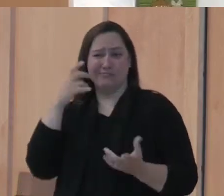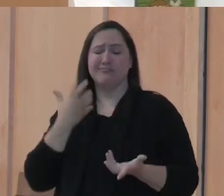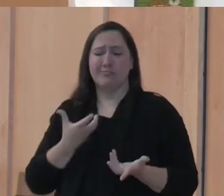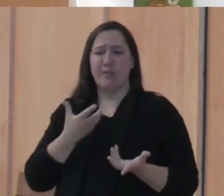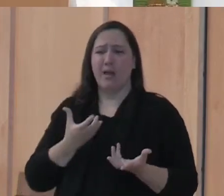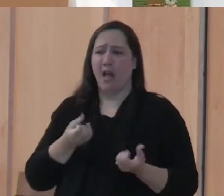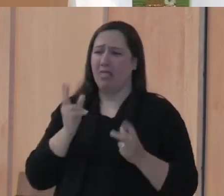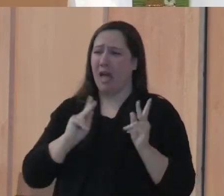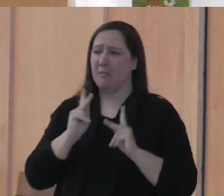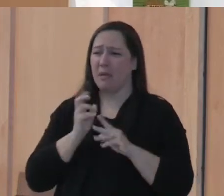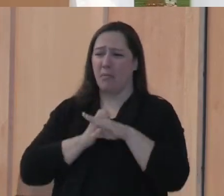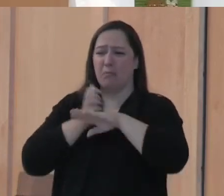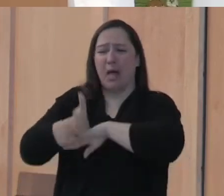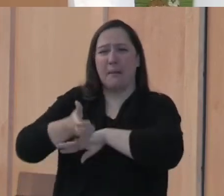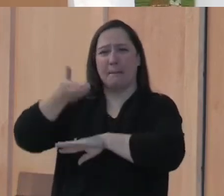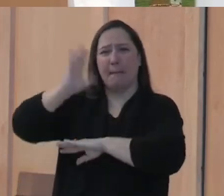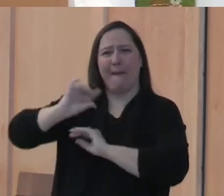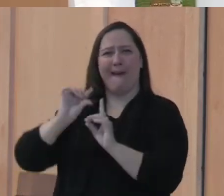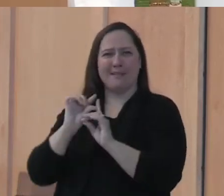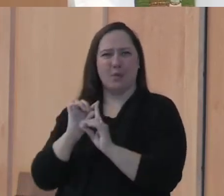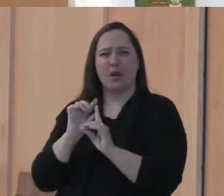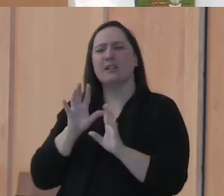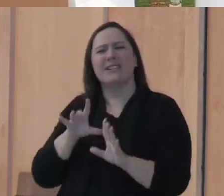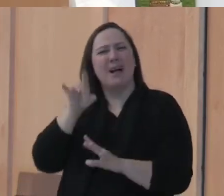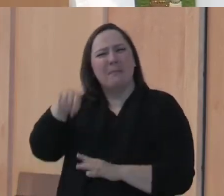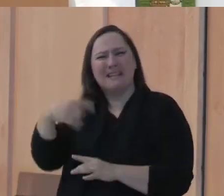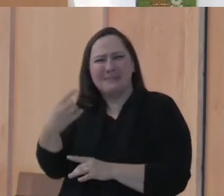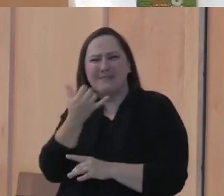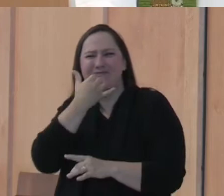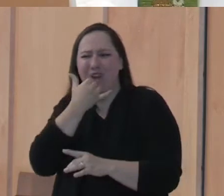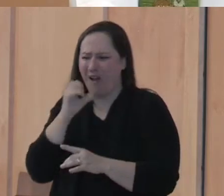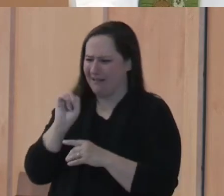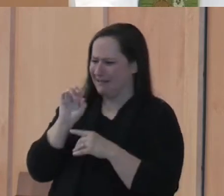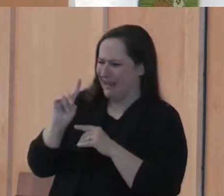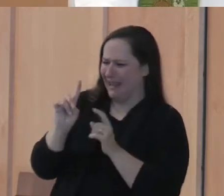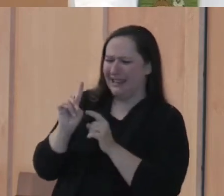lot of people would like to blame the word of God. Say, there must be something wrong with the seed.